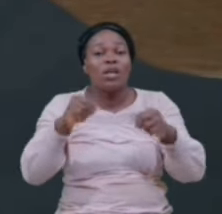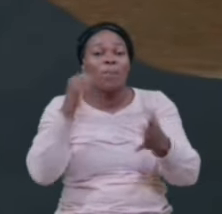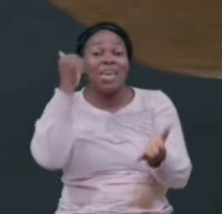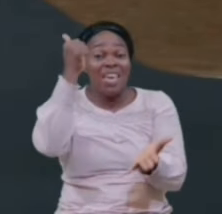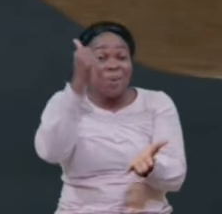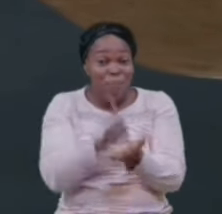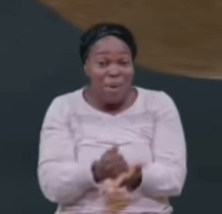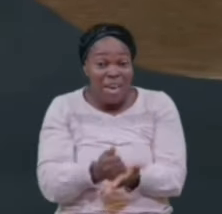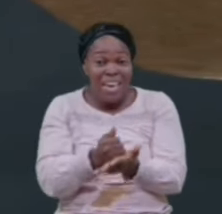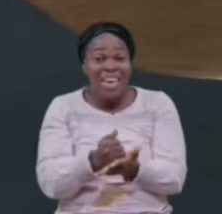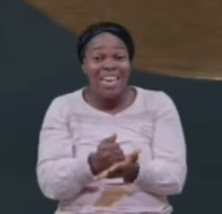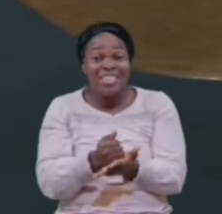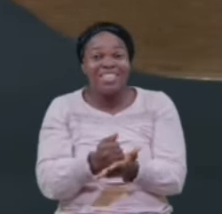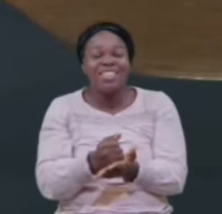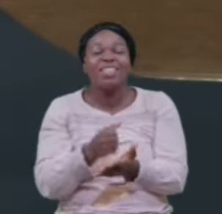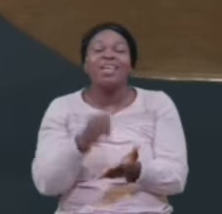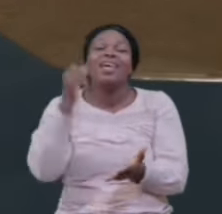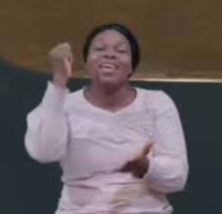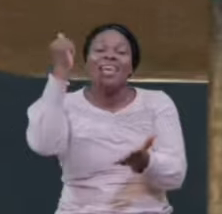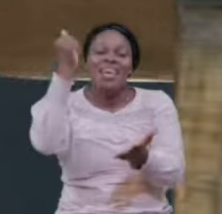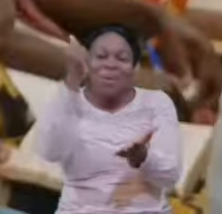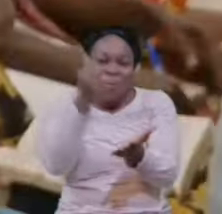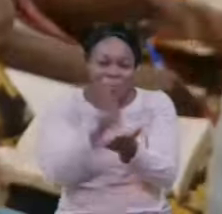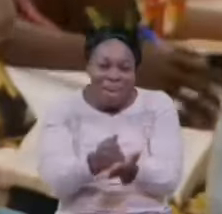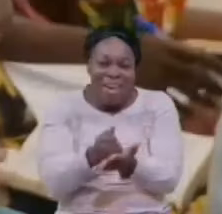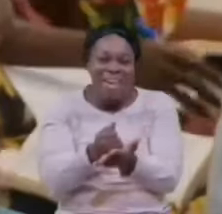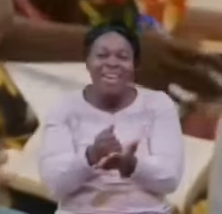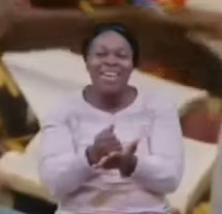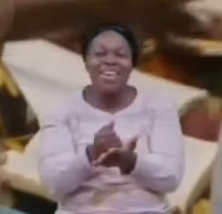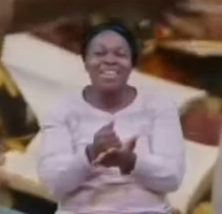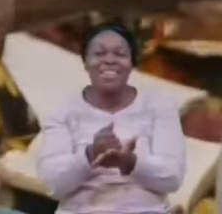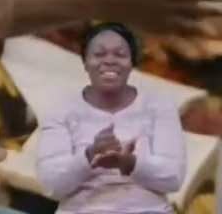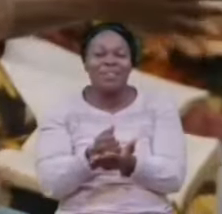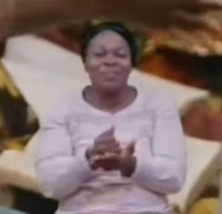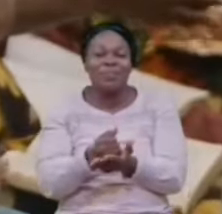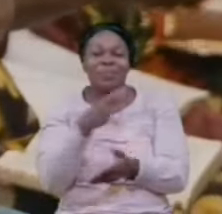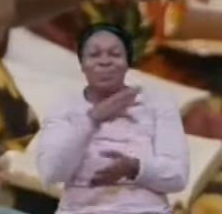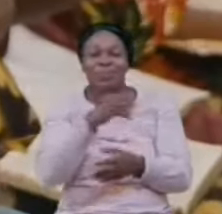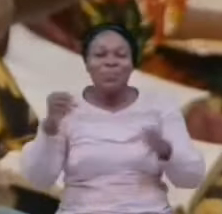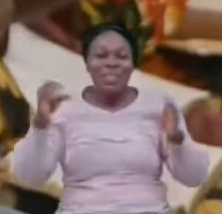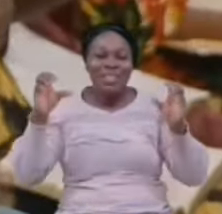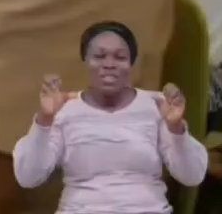Amen. I'm looking at your faces. And so